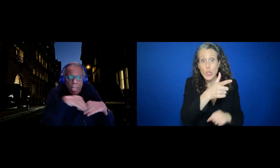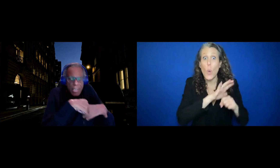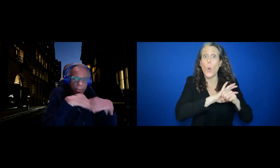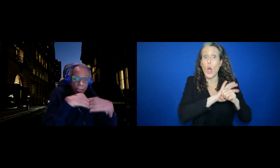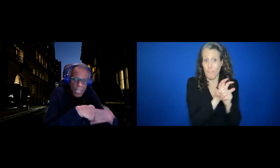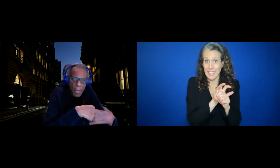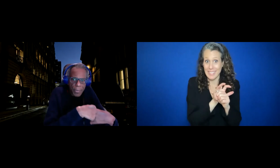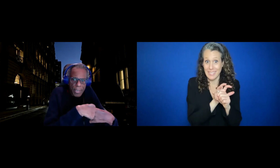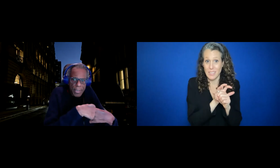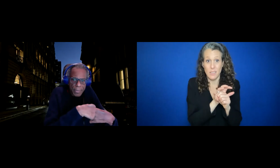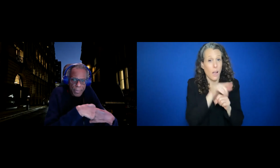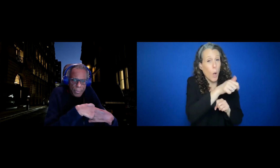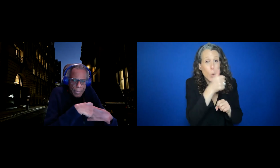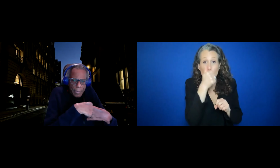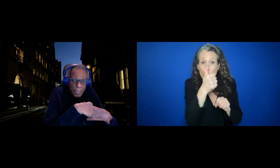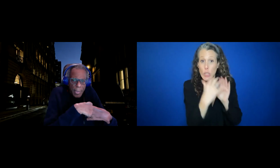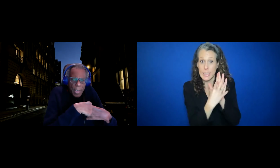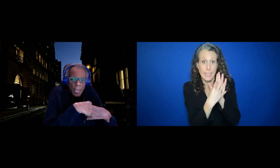COVID-19 is a good example of this.